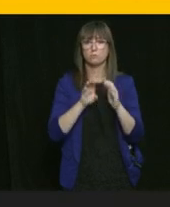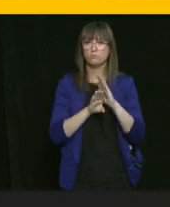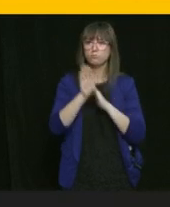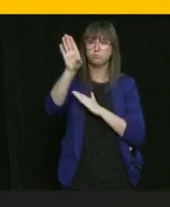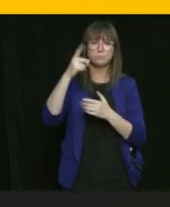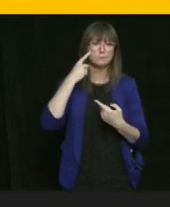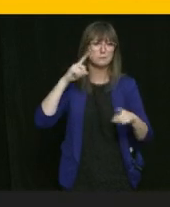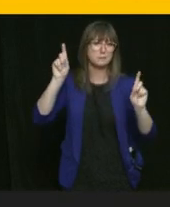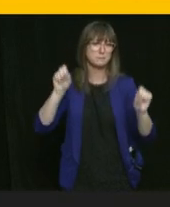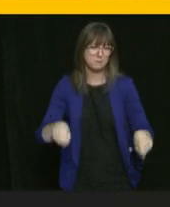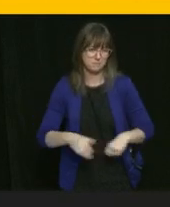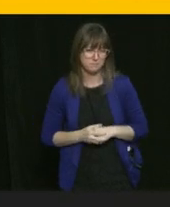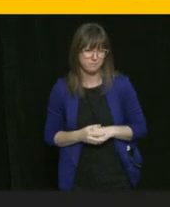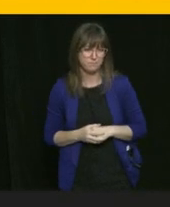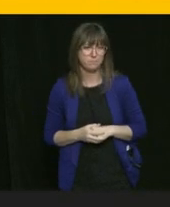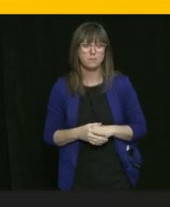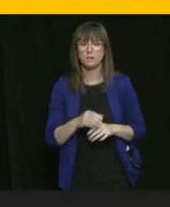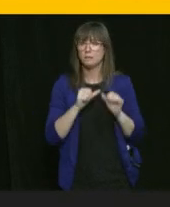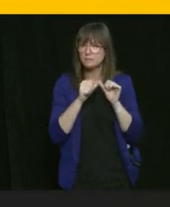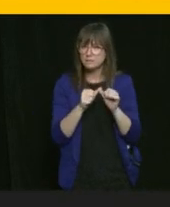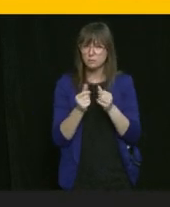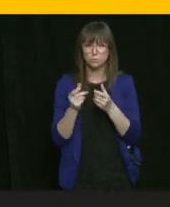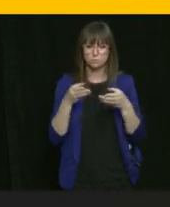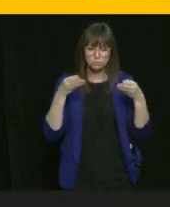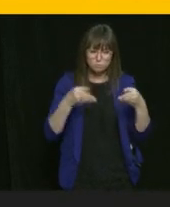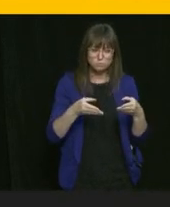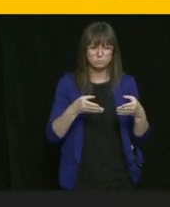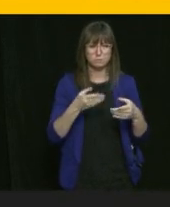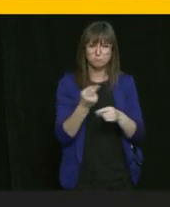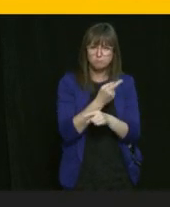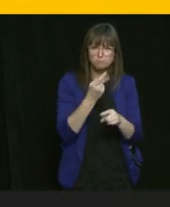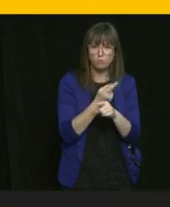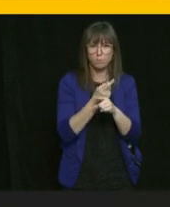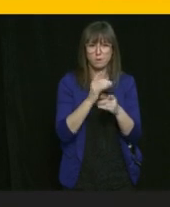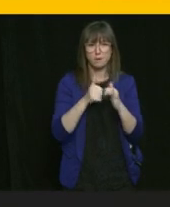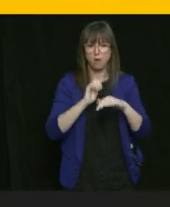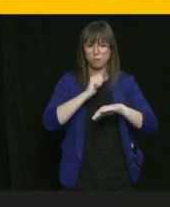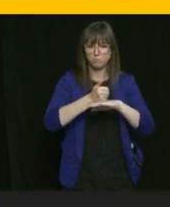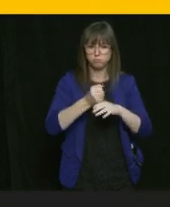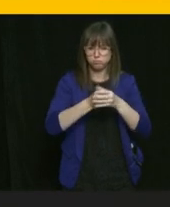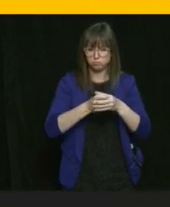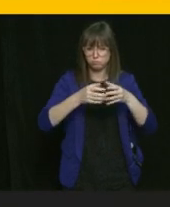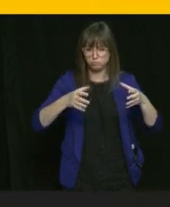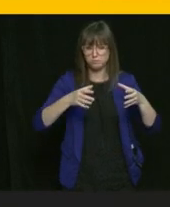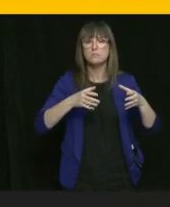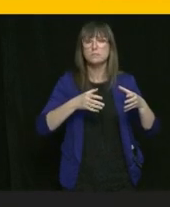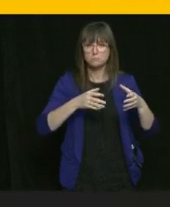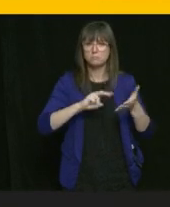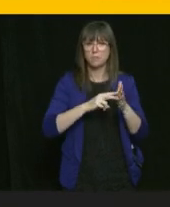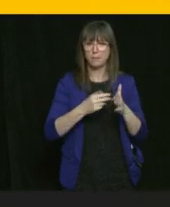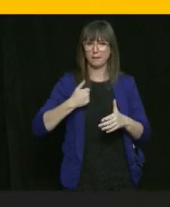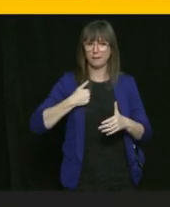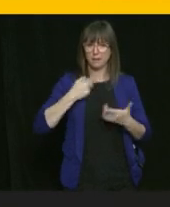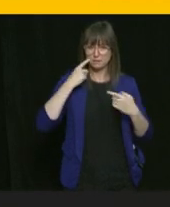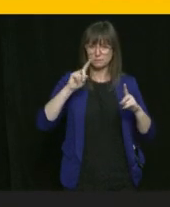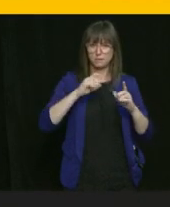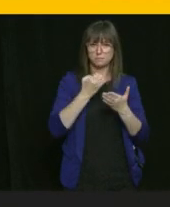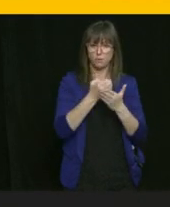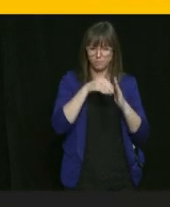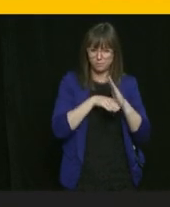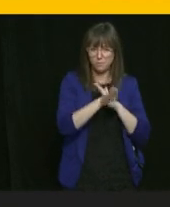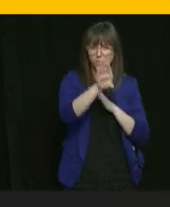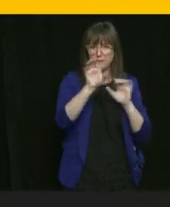We must continue to pursue measured and responsible growth in this area to drive Canada's successes.